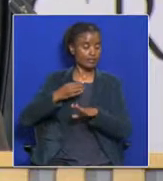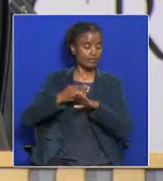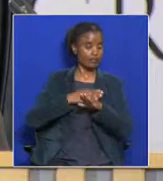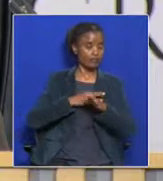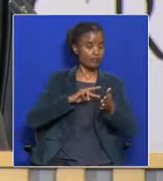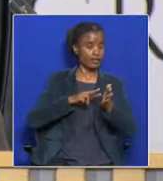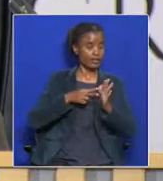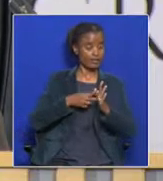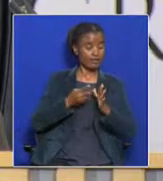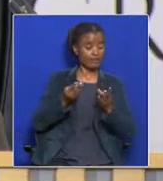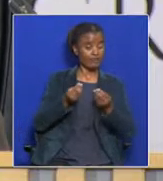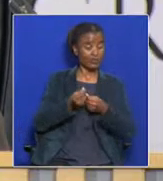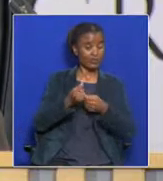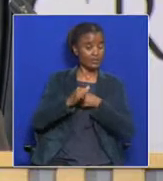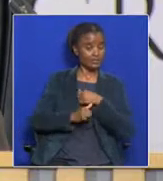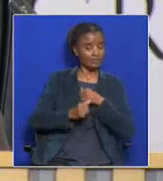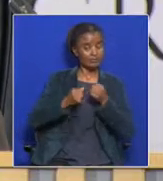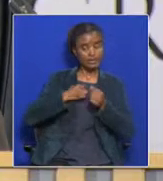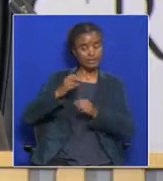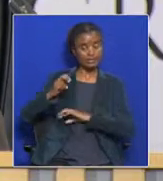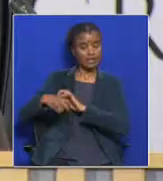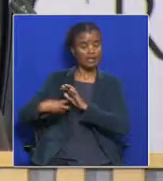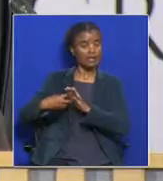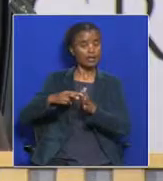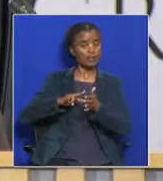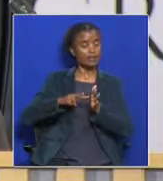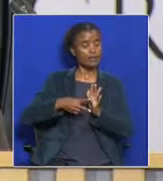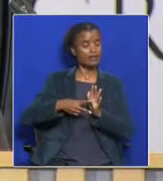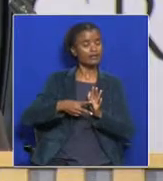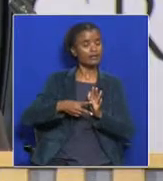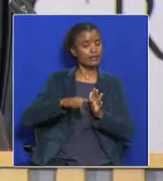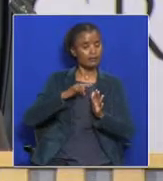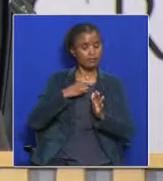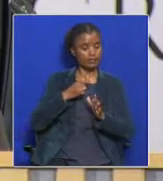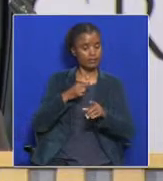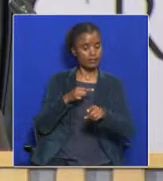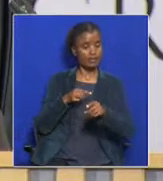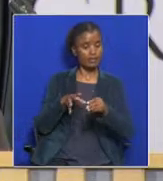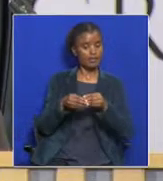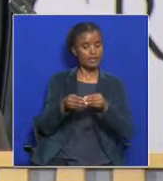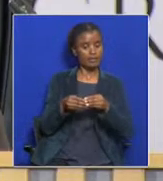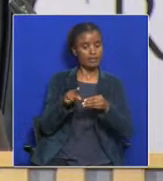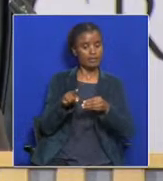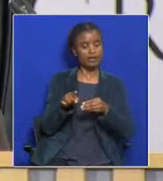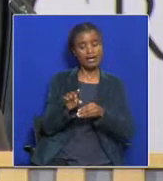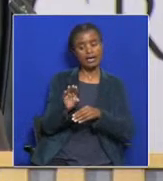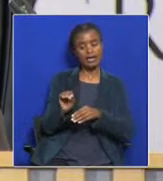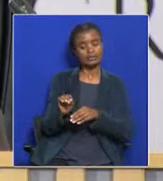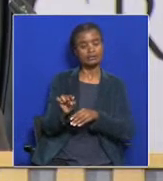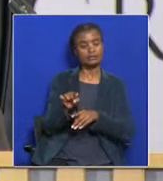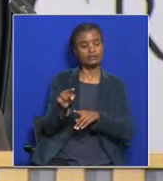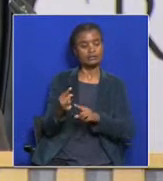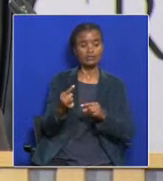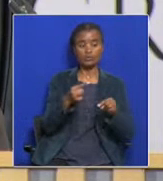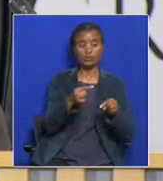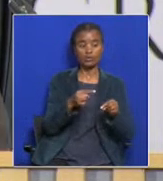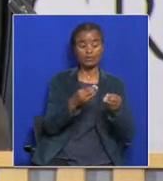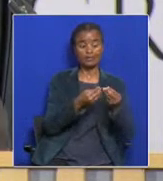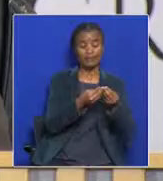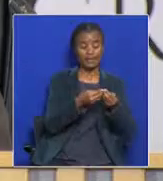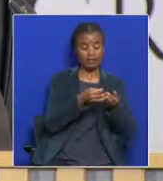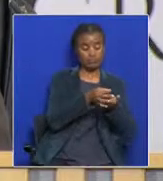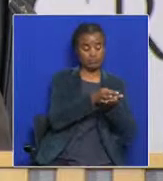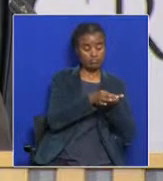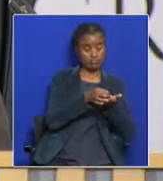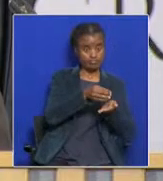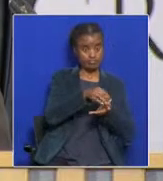to ask a member to take samples for analysis out of my own accord. There's no